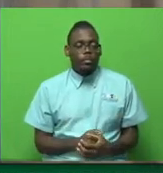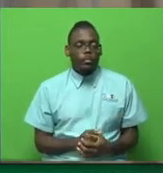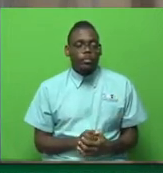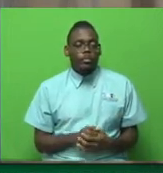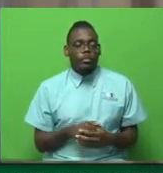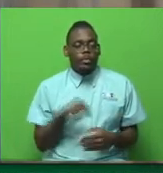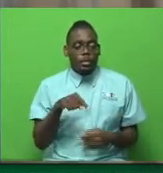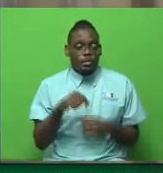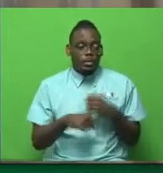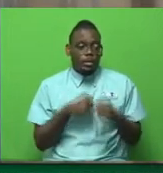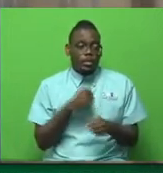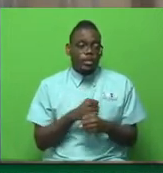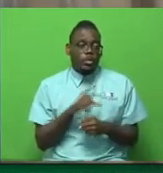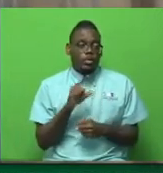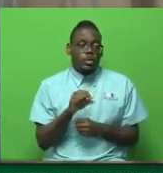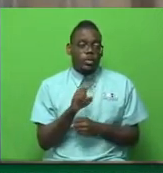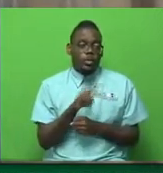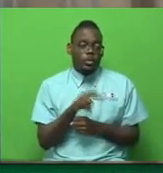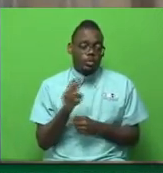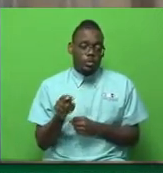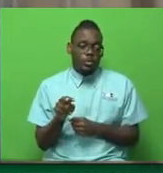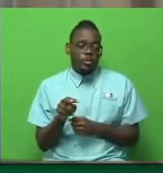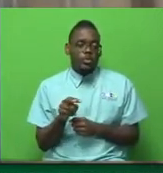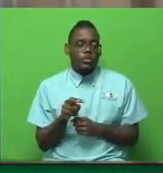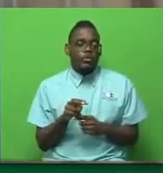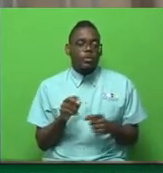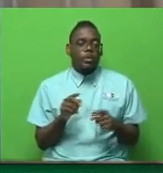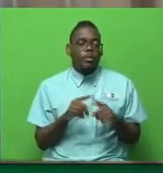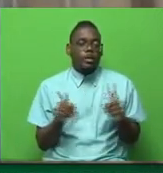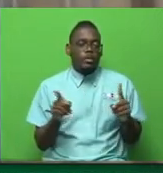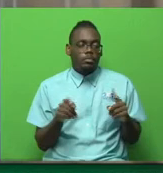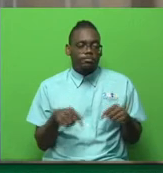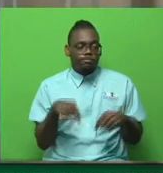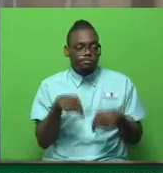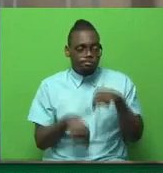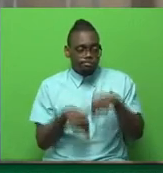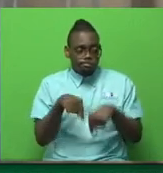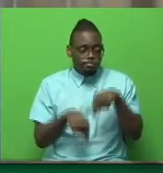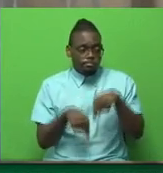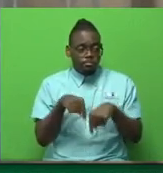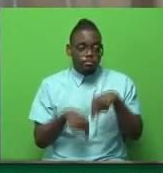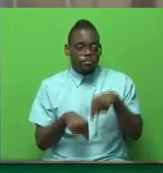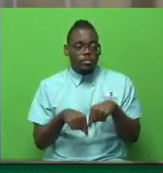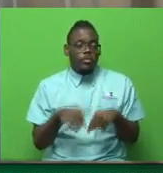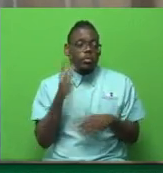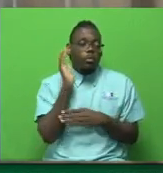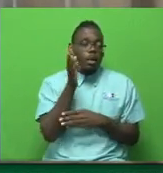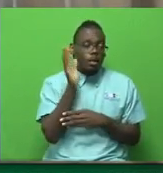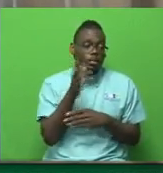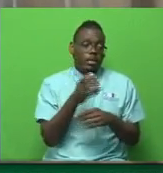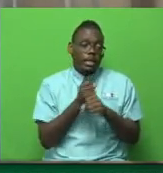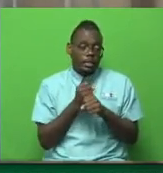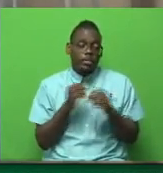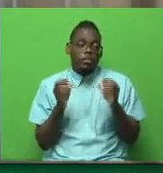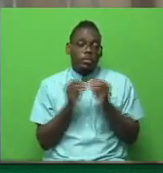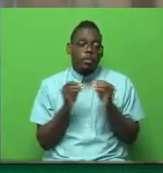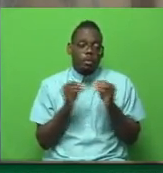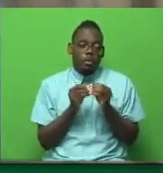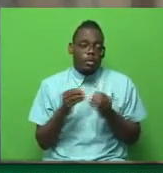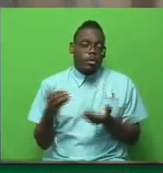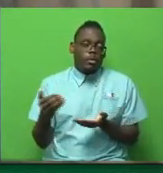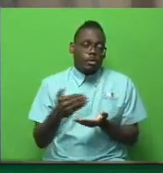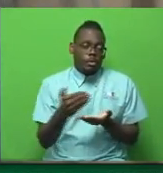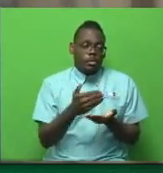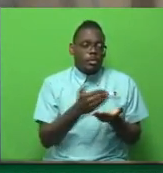as a result of the continued energy boom going into 2023 he expected to get even more Revenue Madam speaker